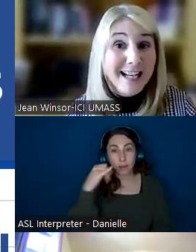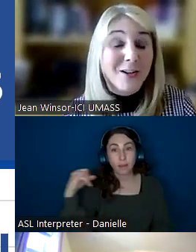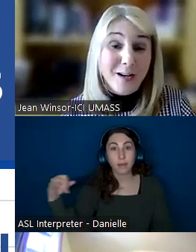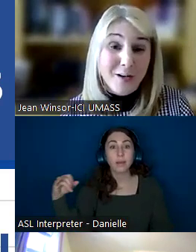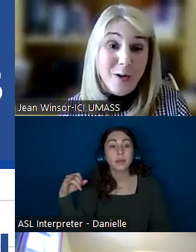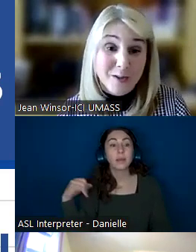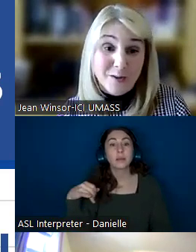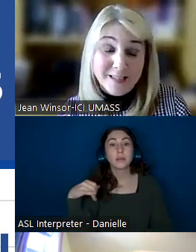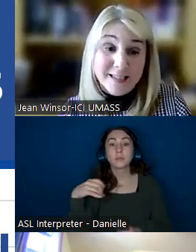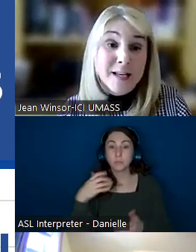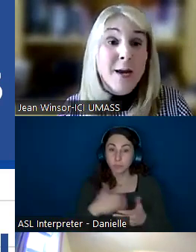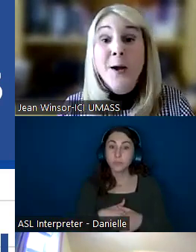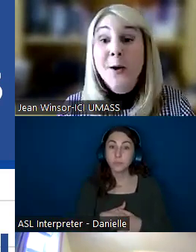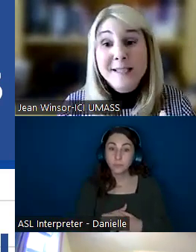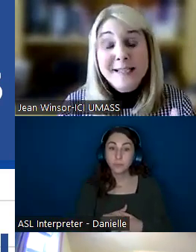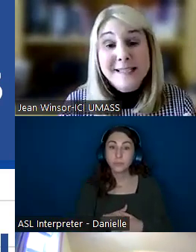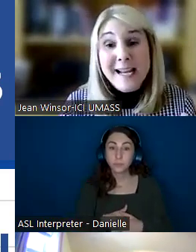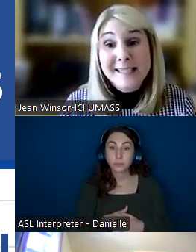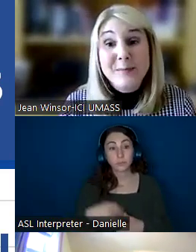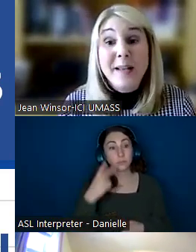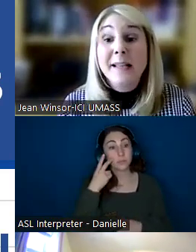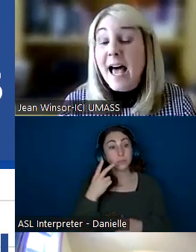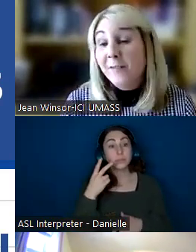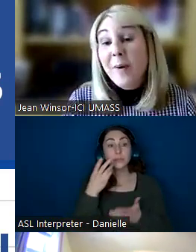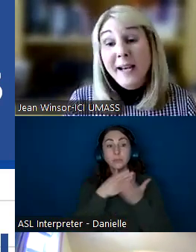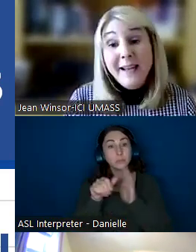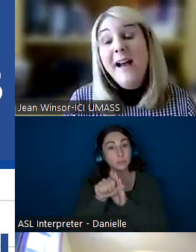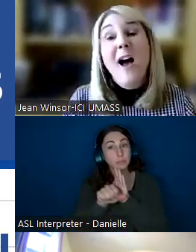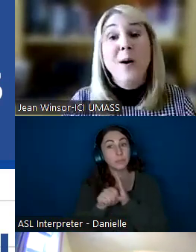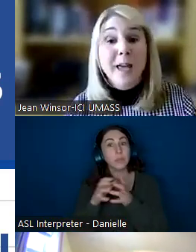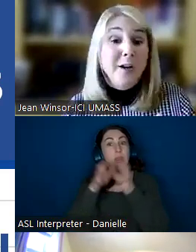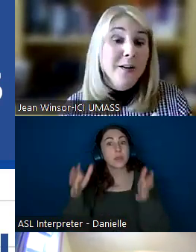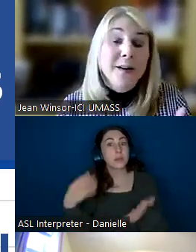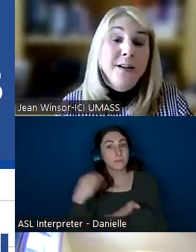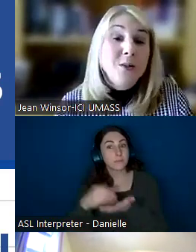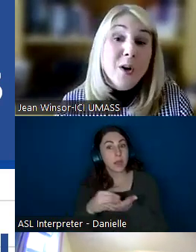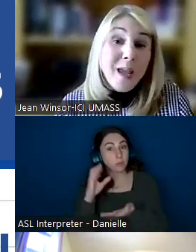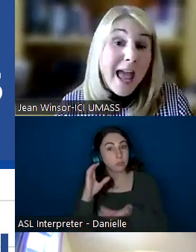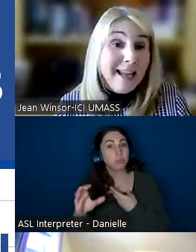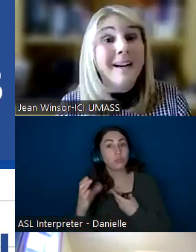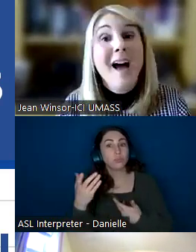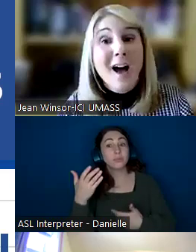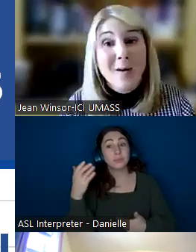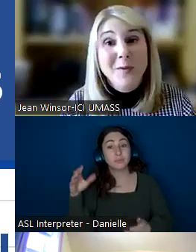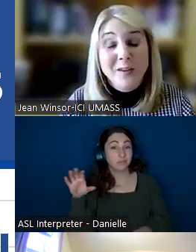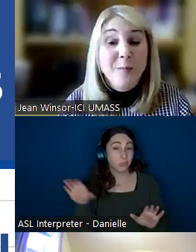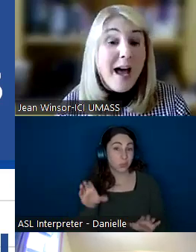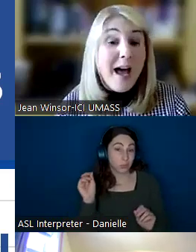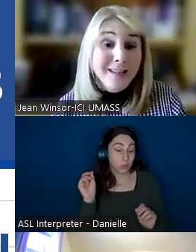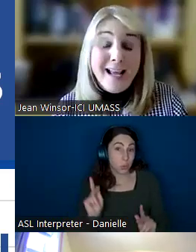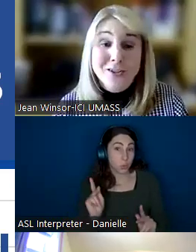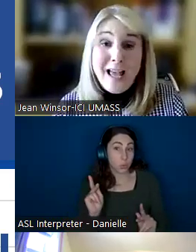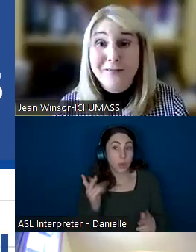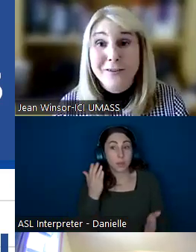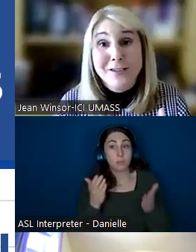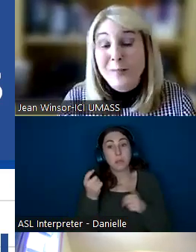person on integrated employment services. We see states that spend a lot of money that are doing okay. They're a little bit higher